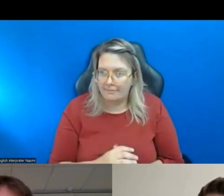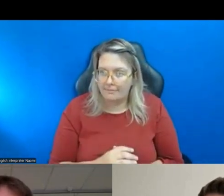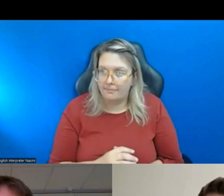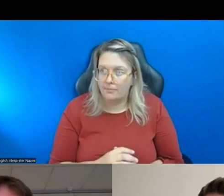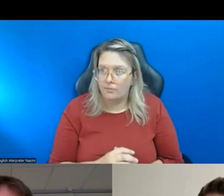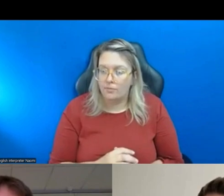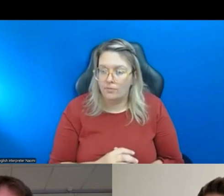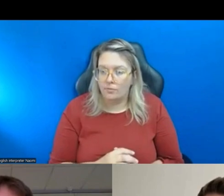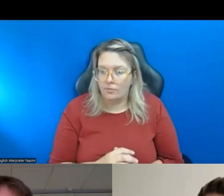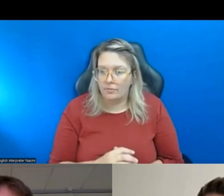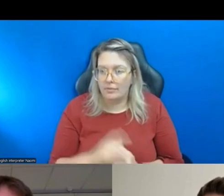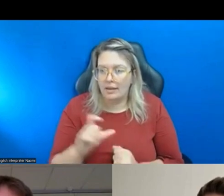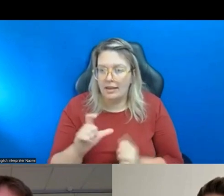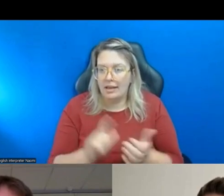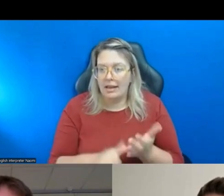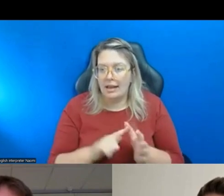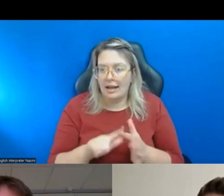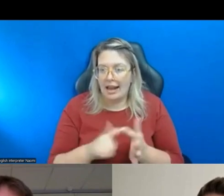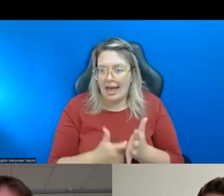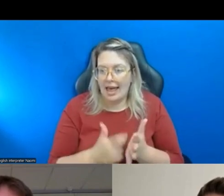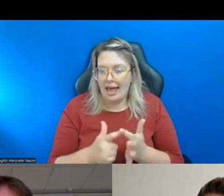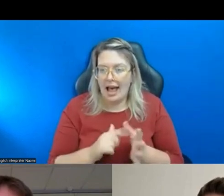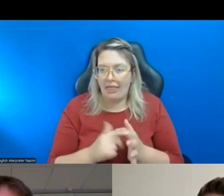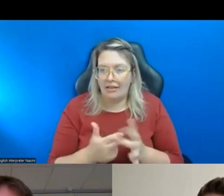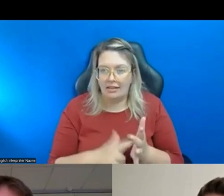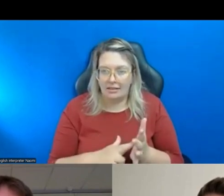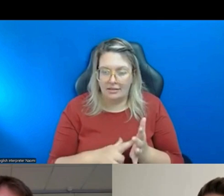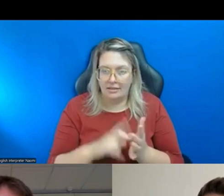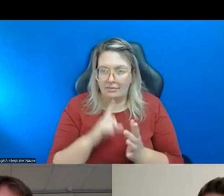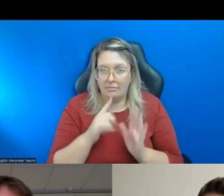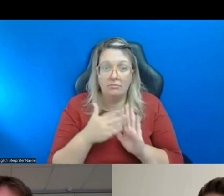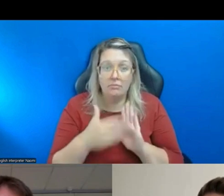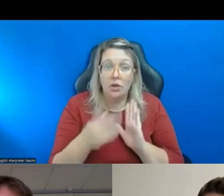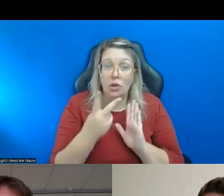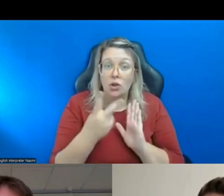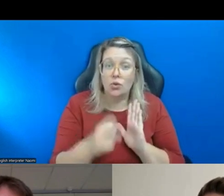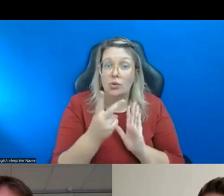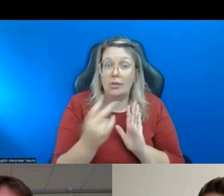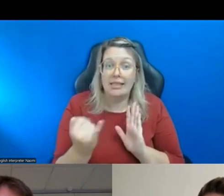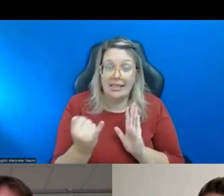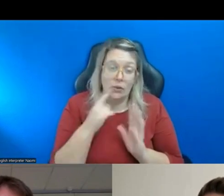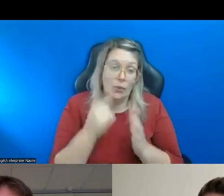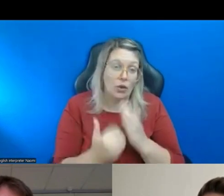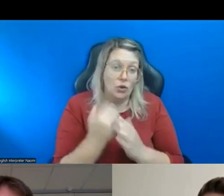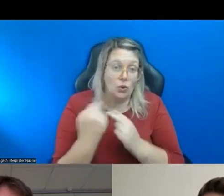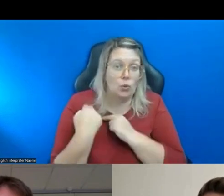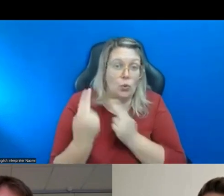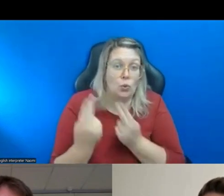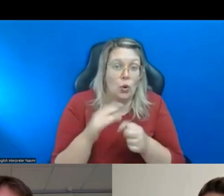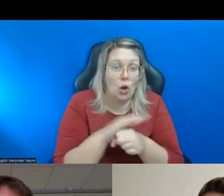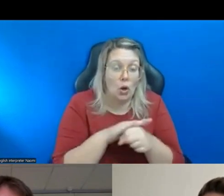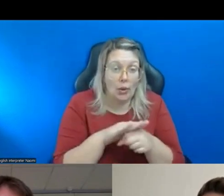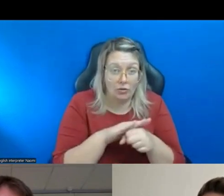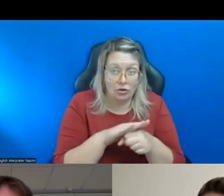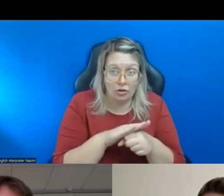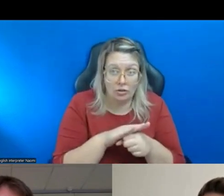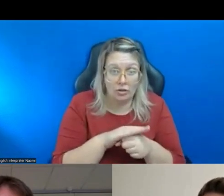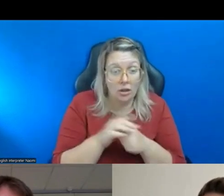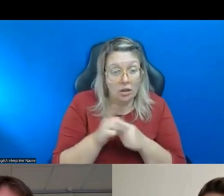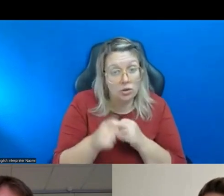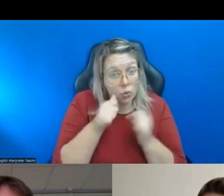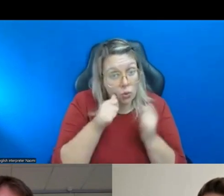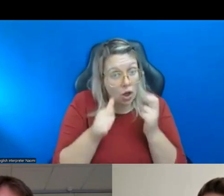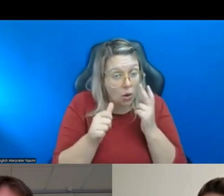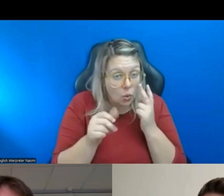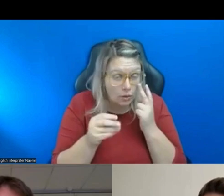Claire Atherton asks, with the planned devolution happening in the new 2026 locations, are you aware of how the funding